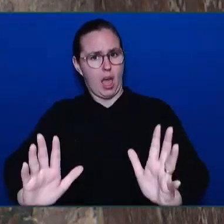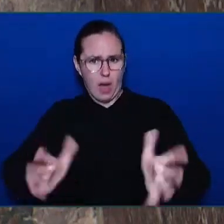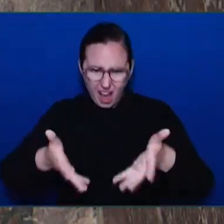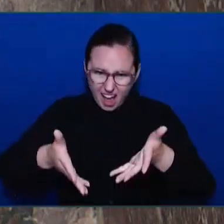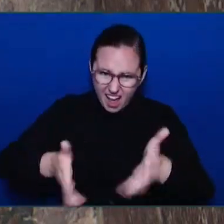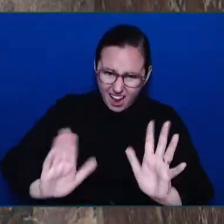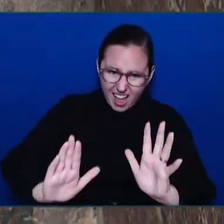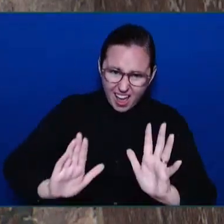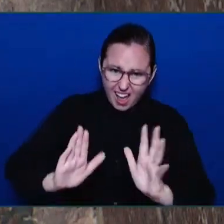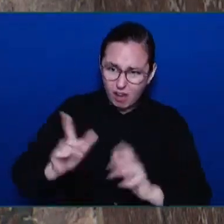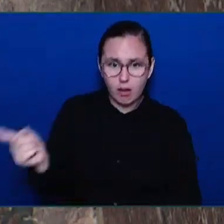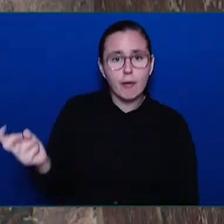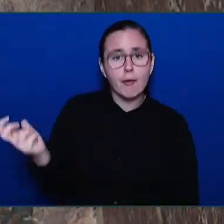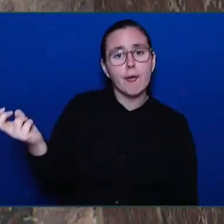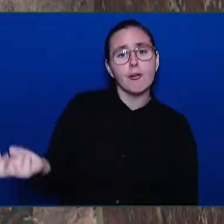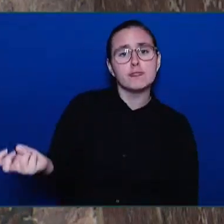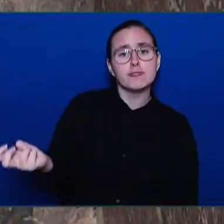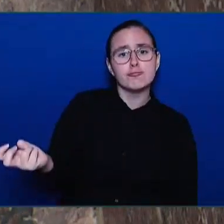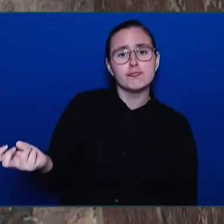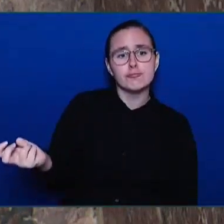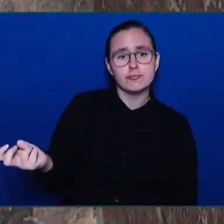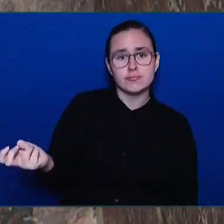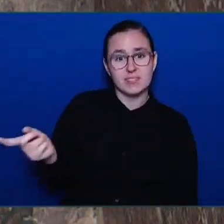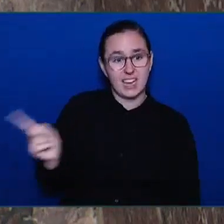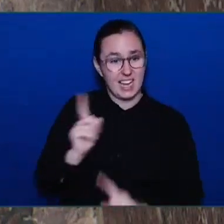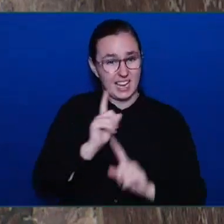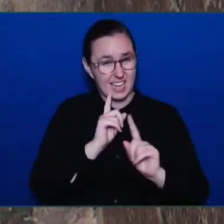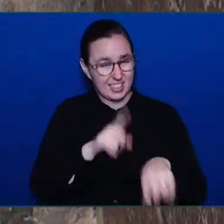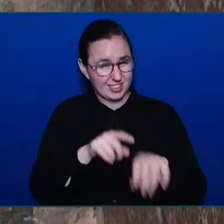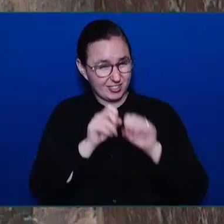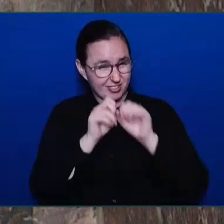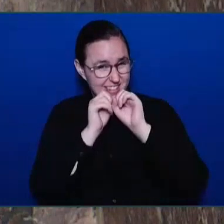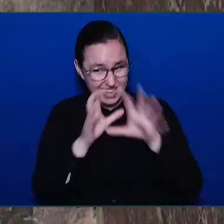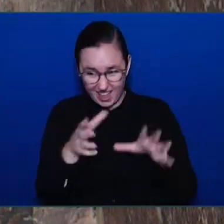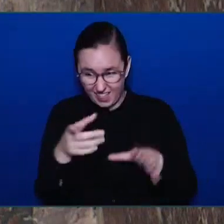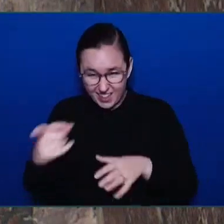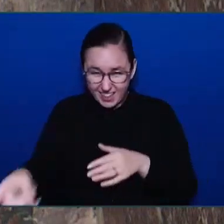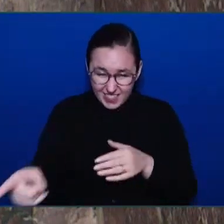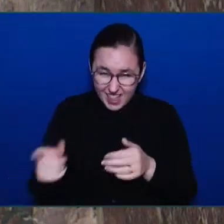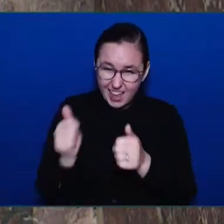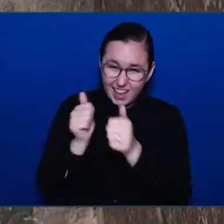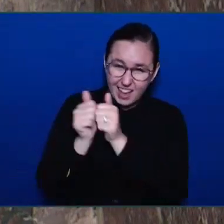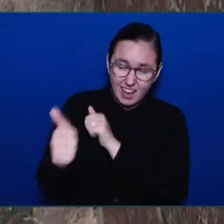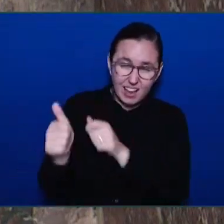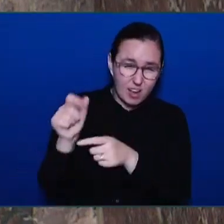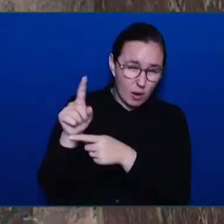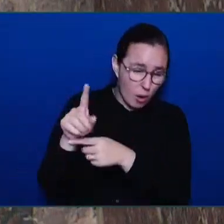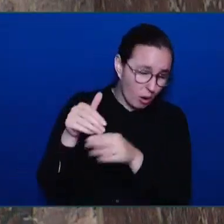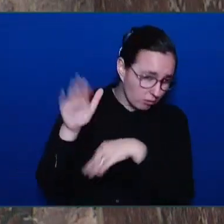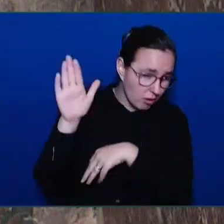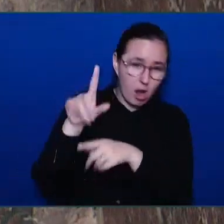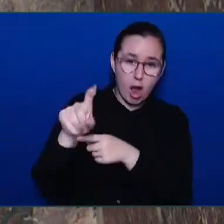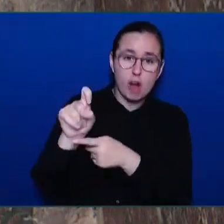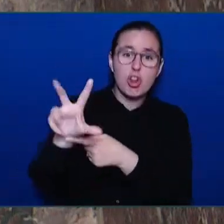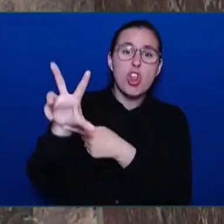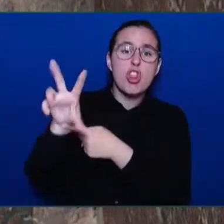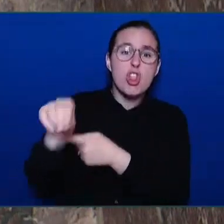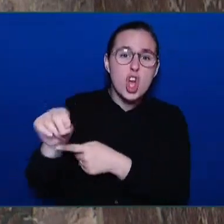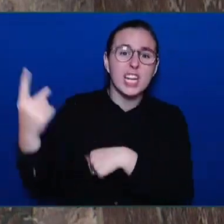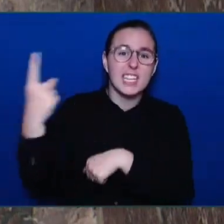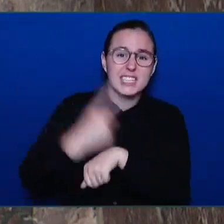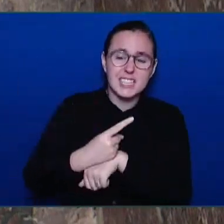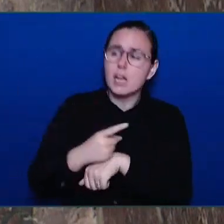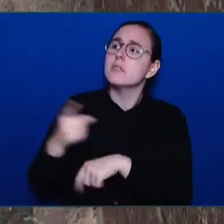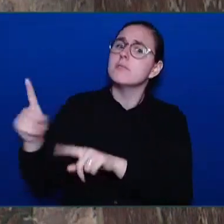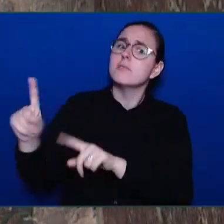over 130 days. When will the Premier provide answers and make a decision that respects the rights of First